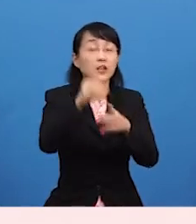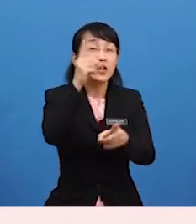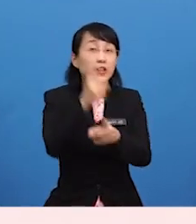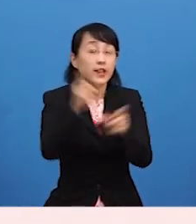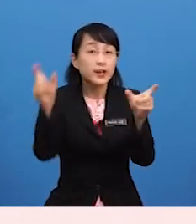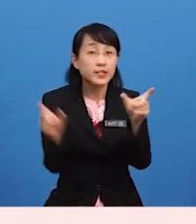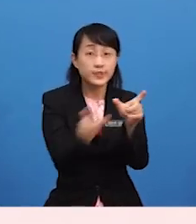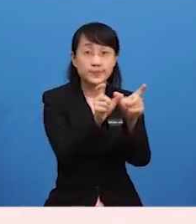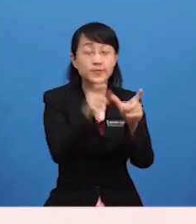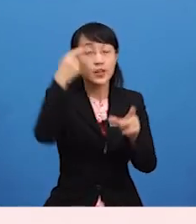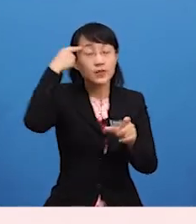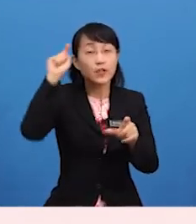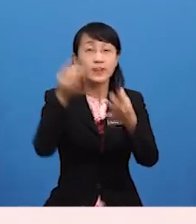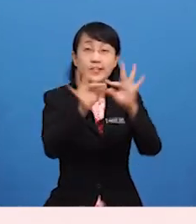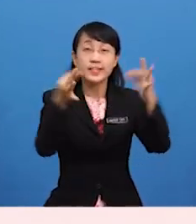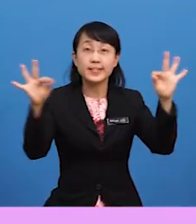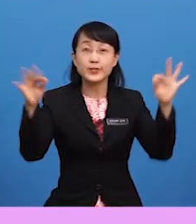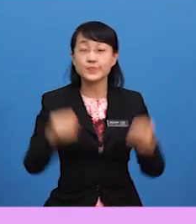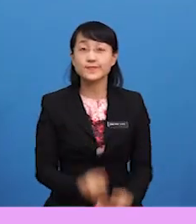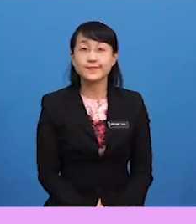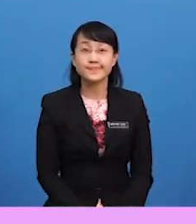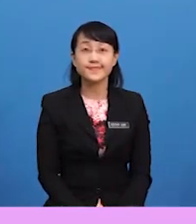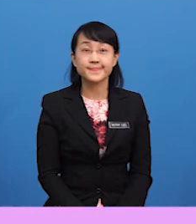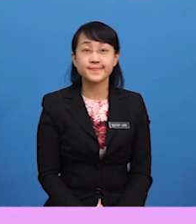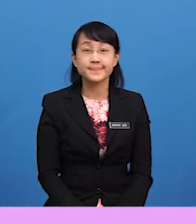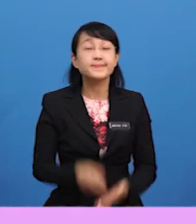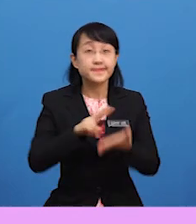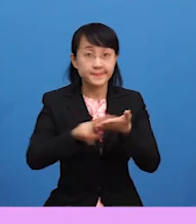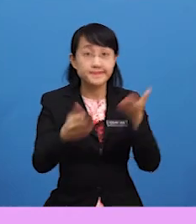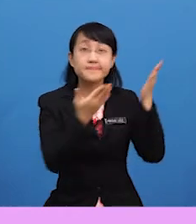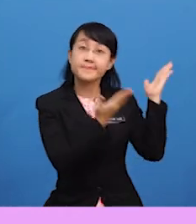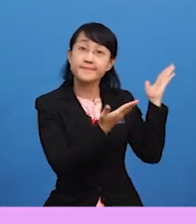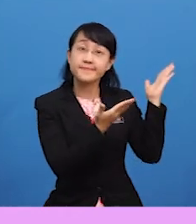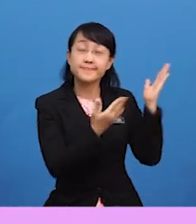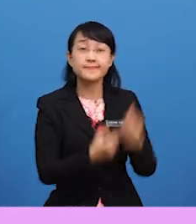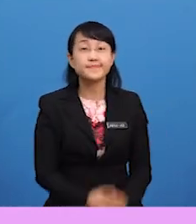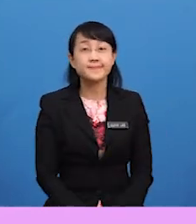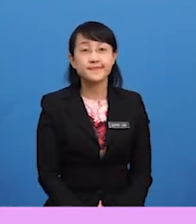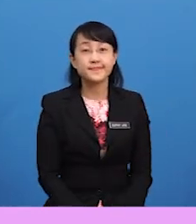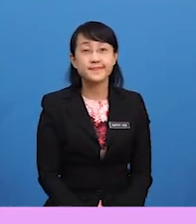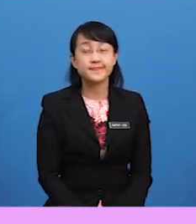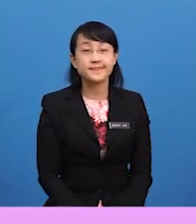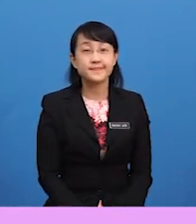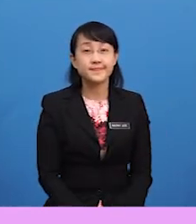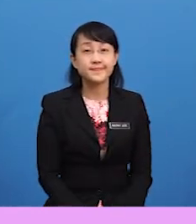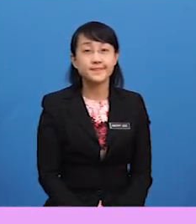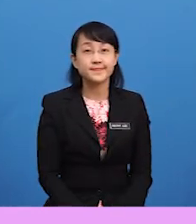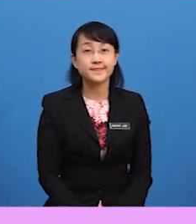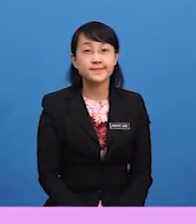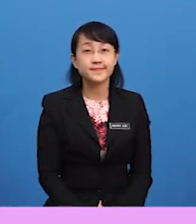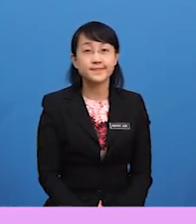conjunction for the sentence. Jerry did not go to school and he had a